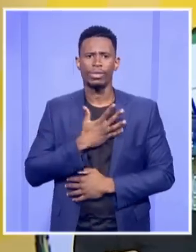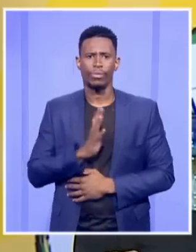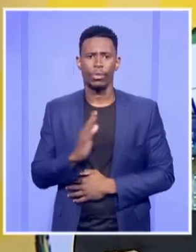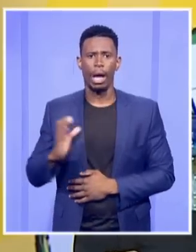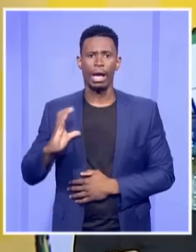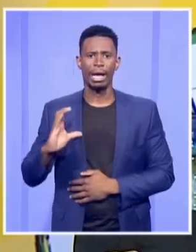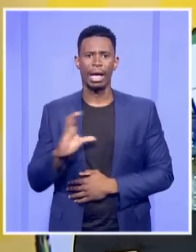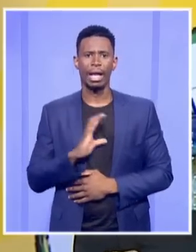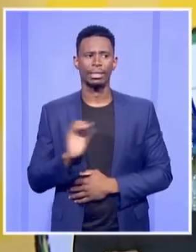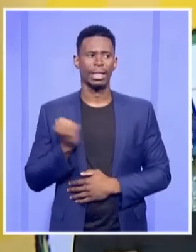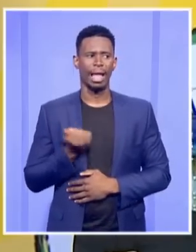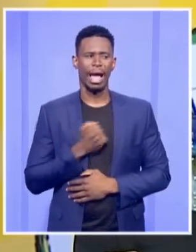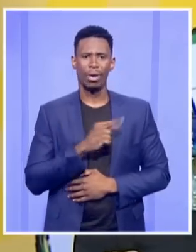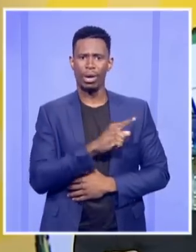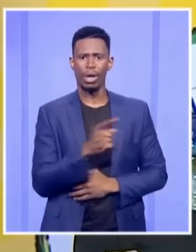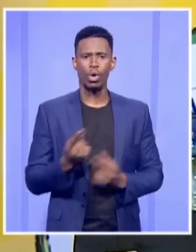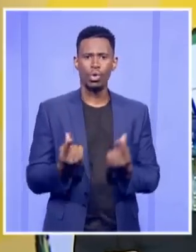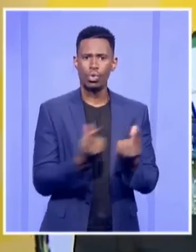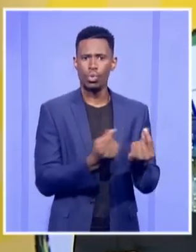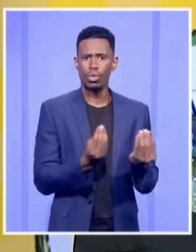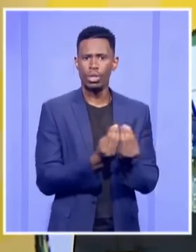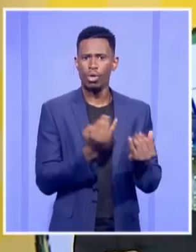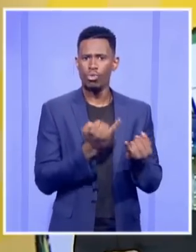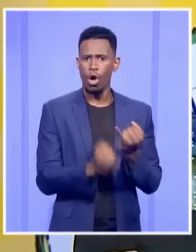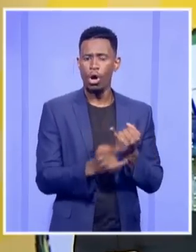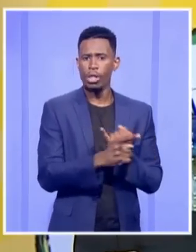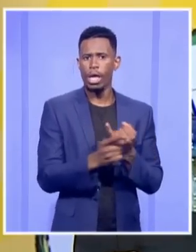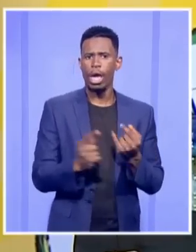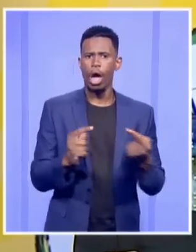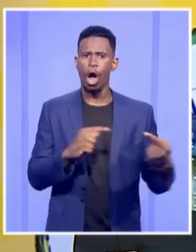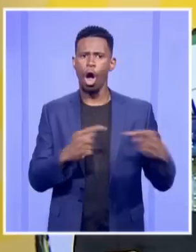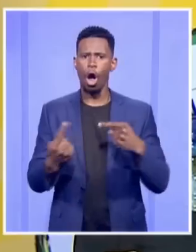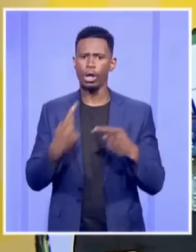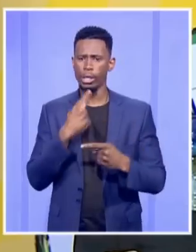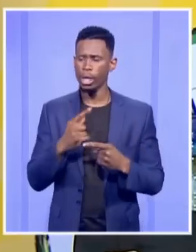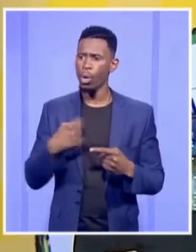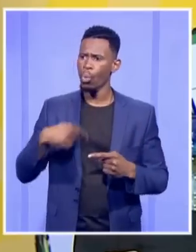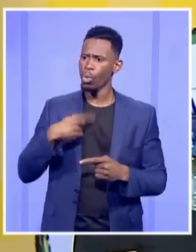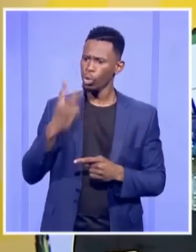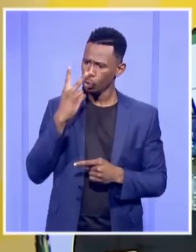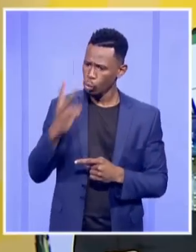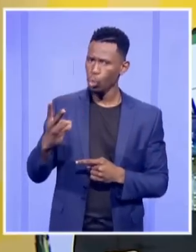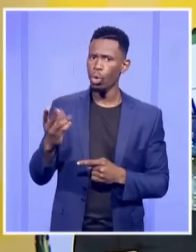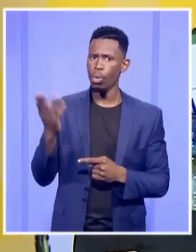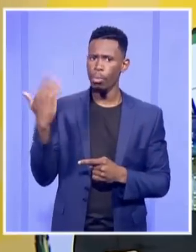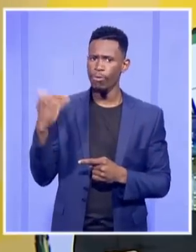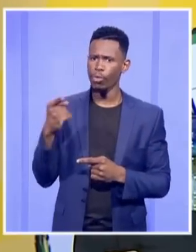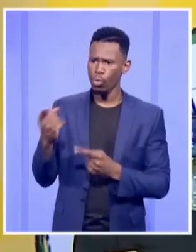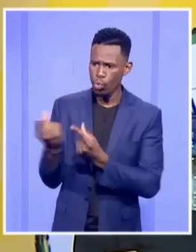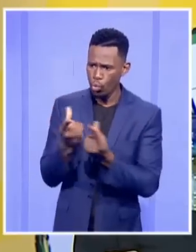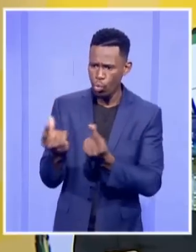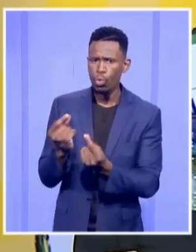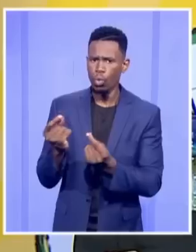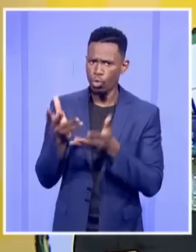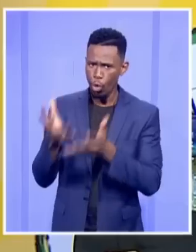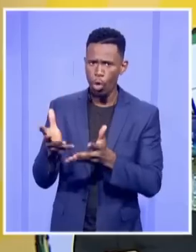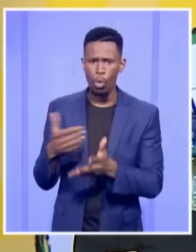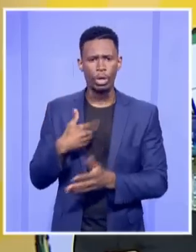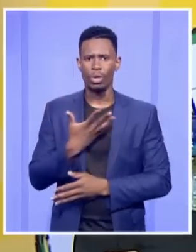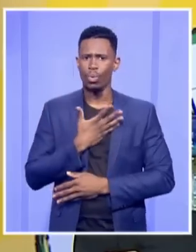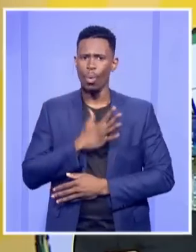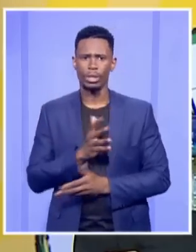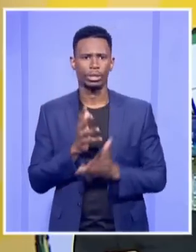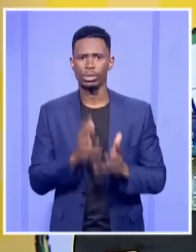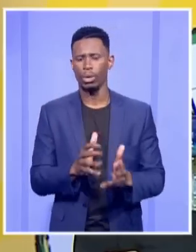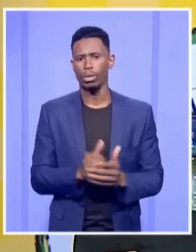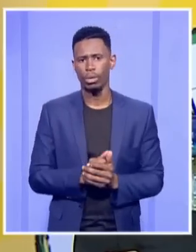behaving erroneously and arguing that they saw this being done by us in upper structures. We do not want